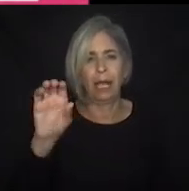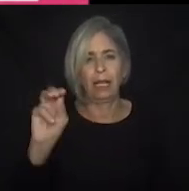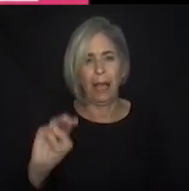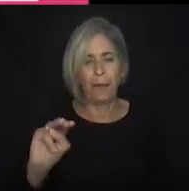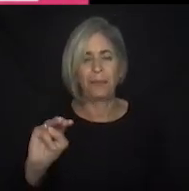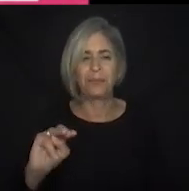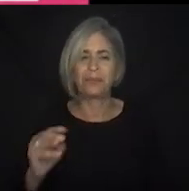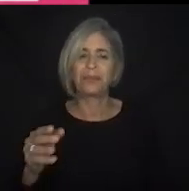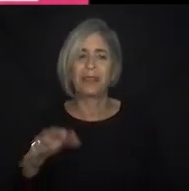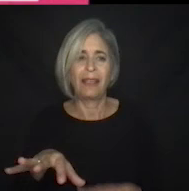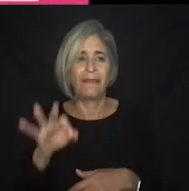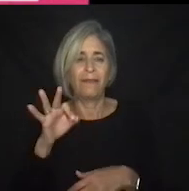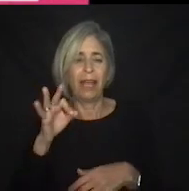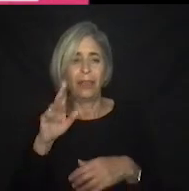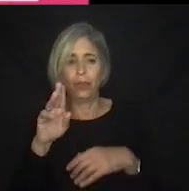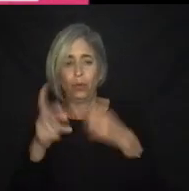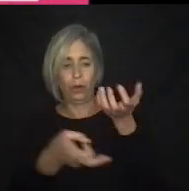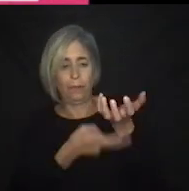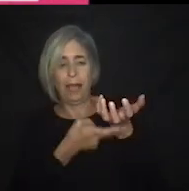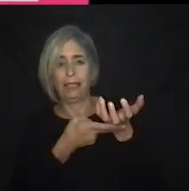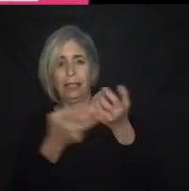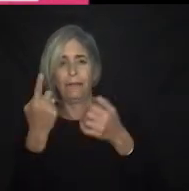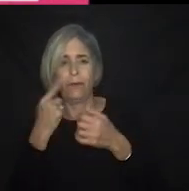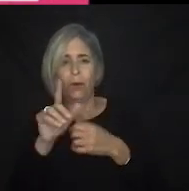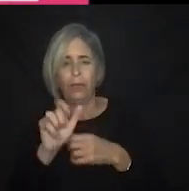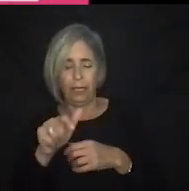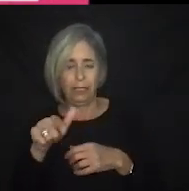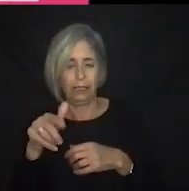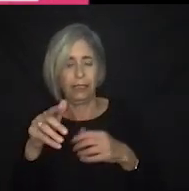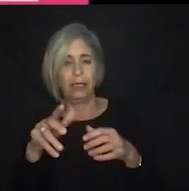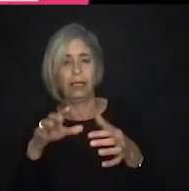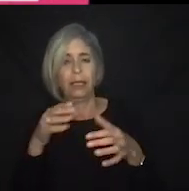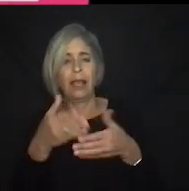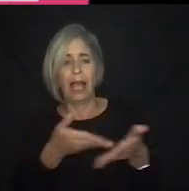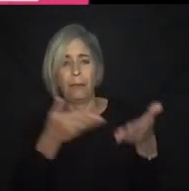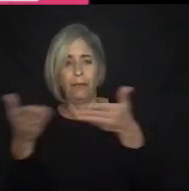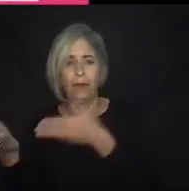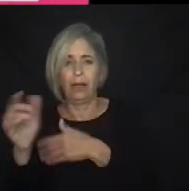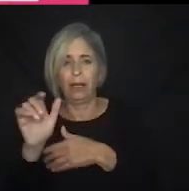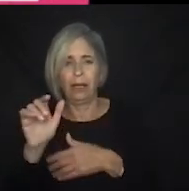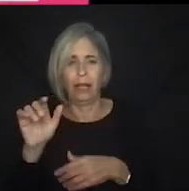ashley_in_tech. You can find the repository for the demo app I presented at the link